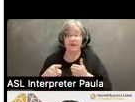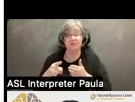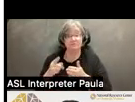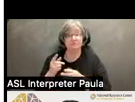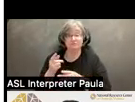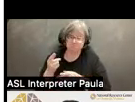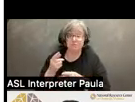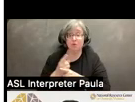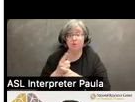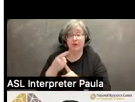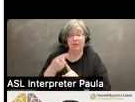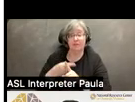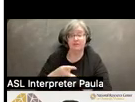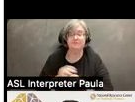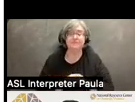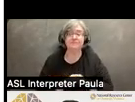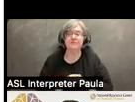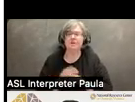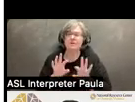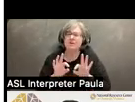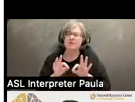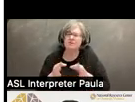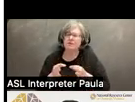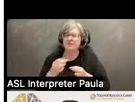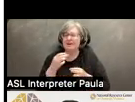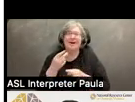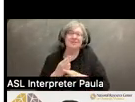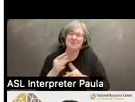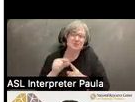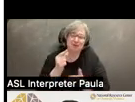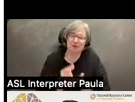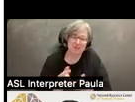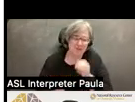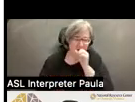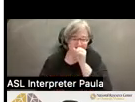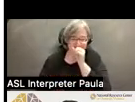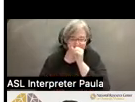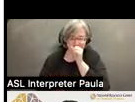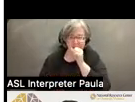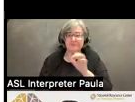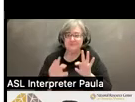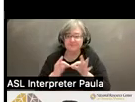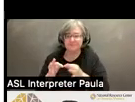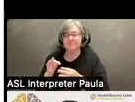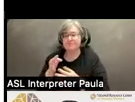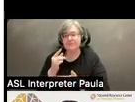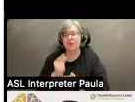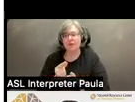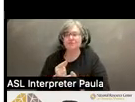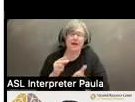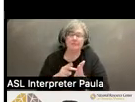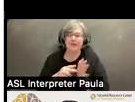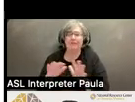that household. We've had families graduate. I use the word graduate. I don't really mean that in that way, but maybe I should just say leave. We've had people leave